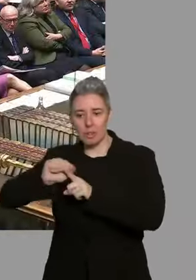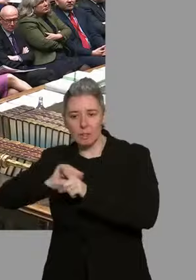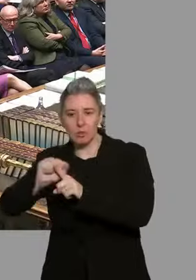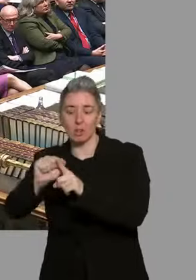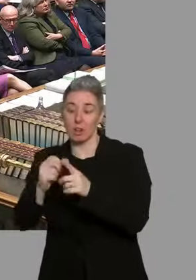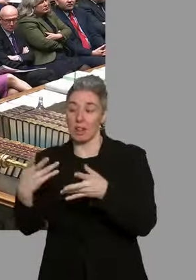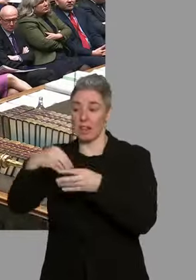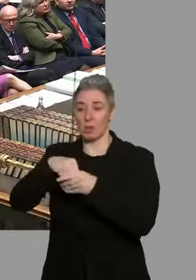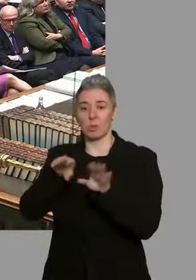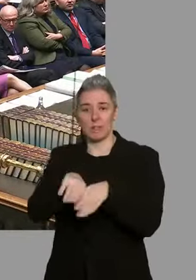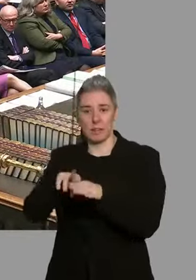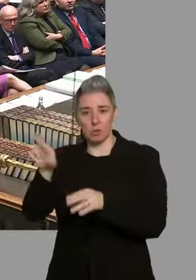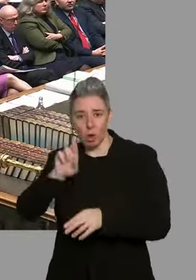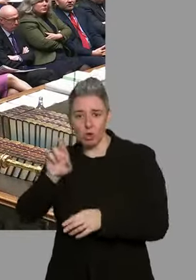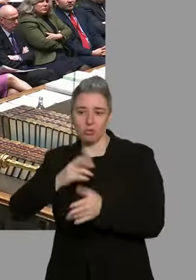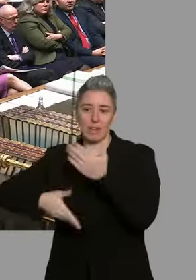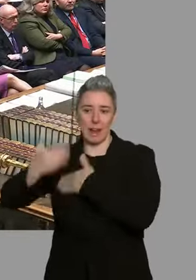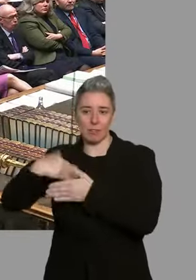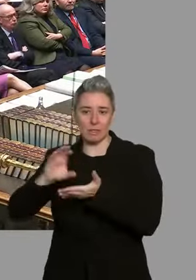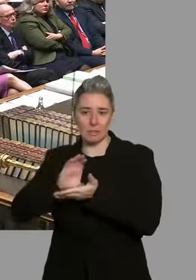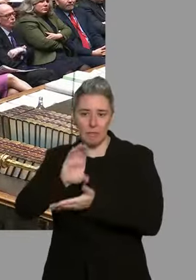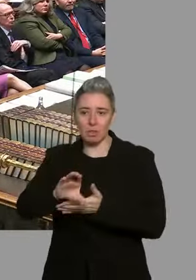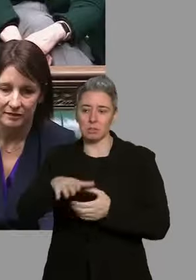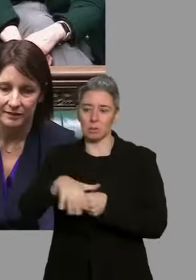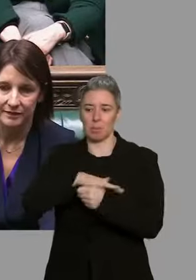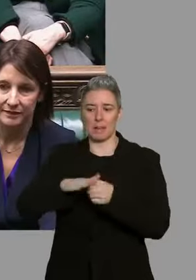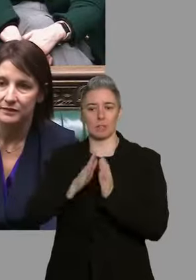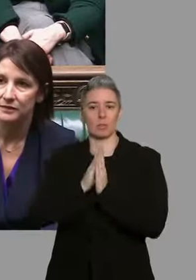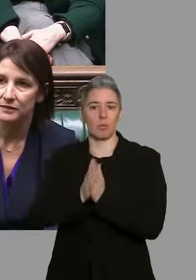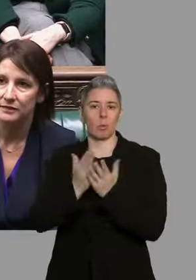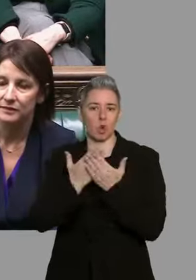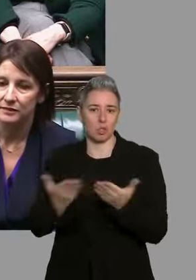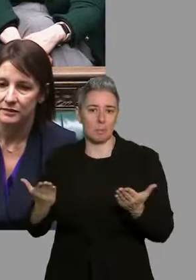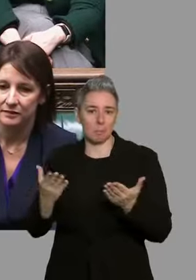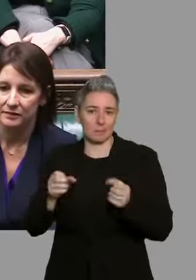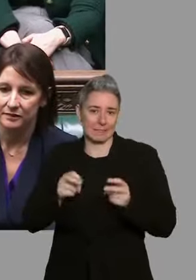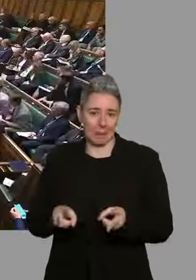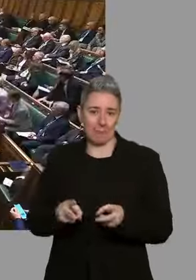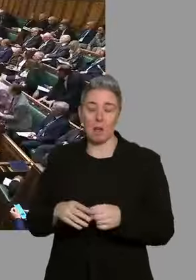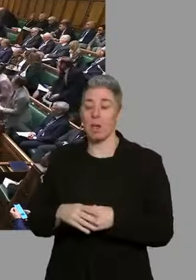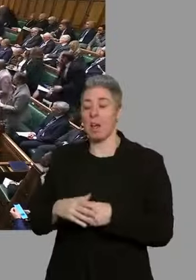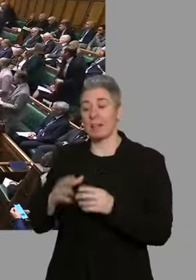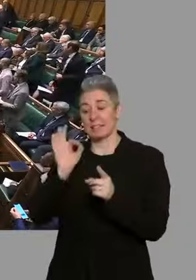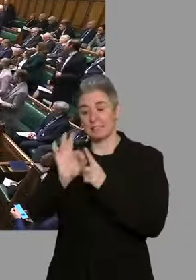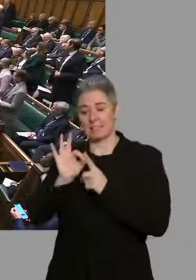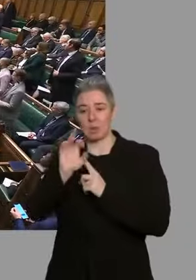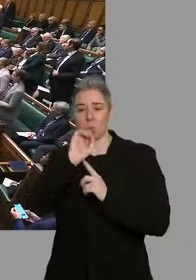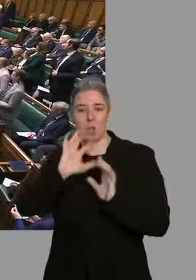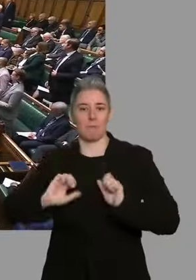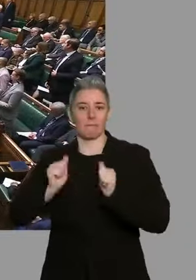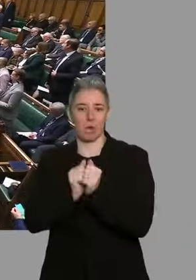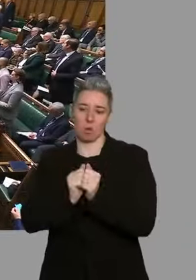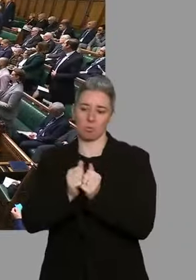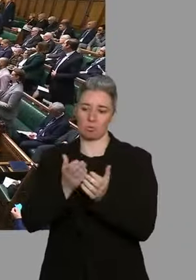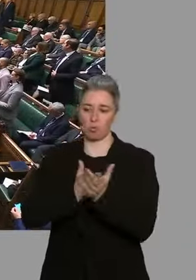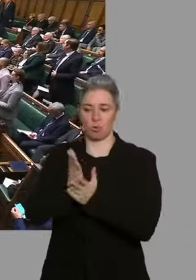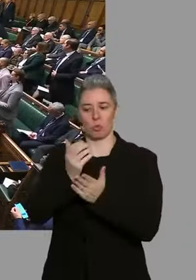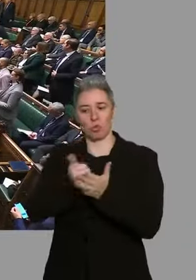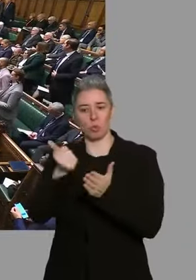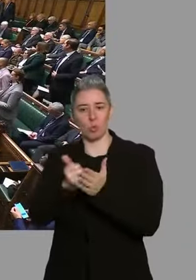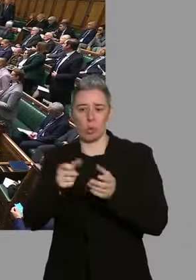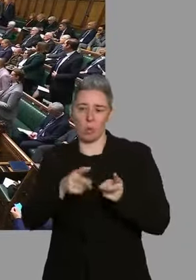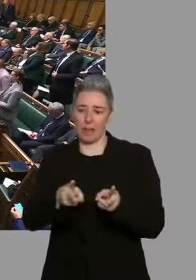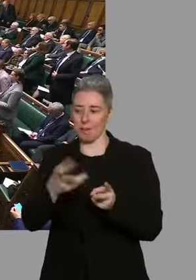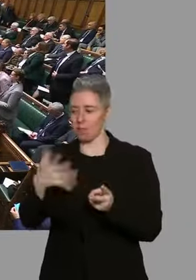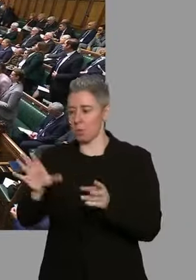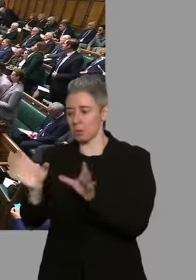scheme. Details will be confirmed in the usual way by departments at the spending review. Hannah. Mr. Speaker, last